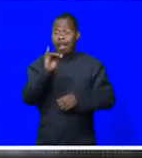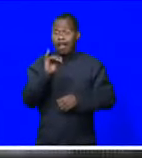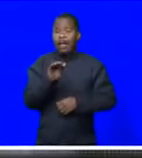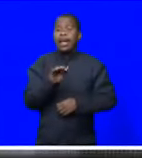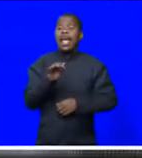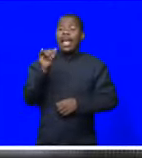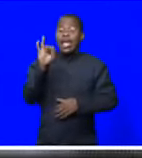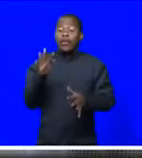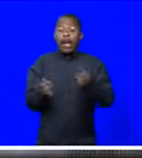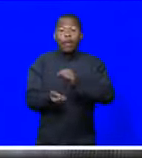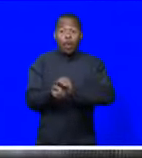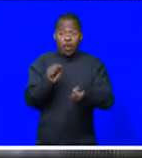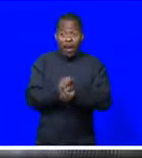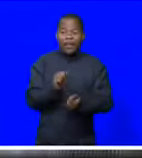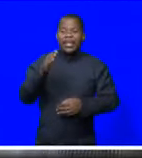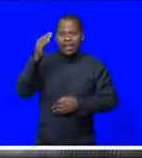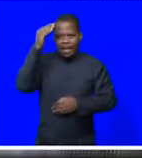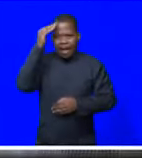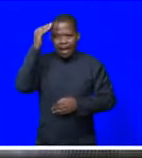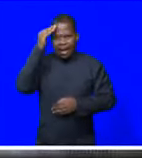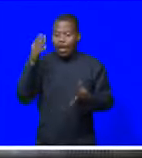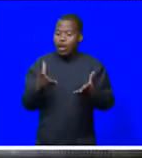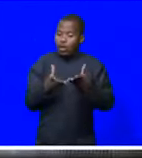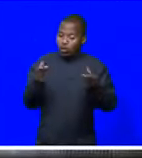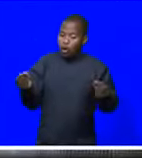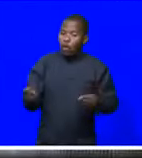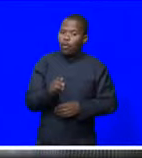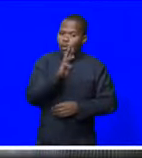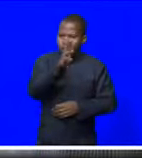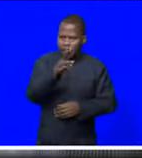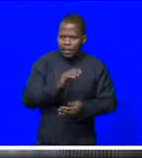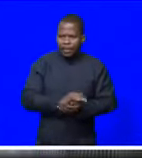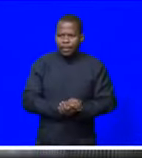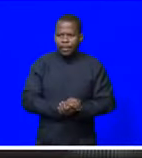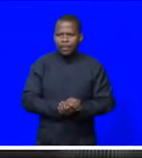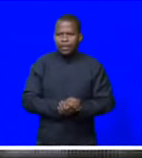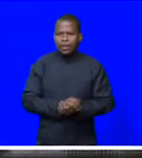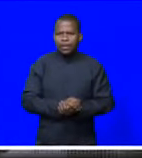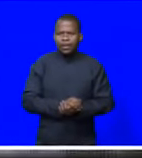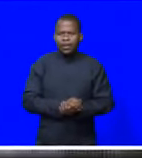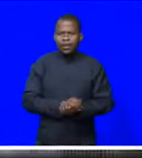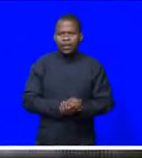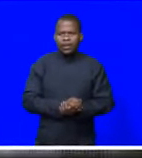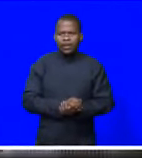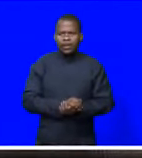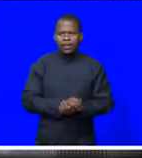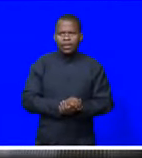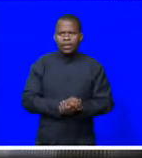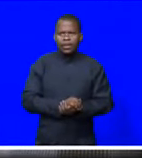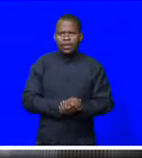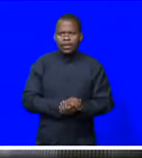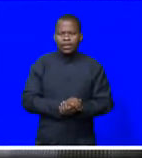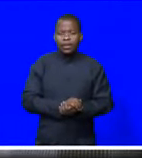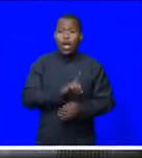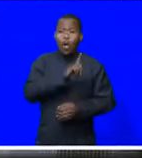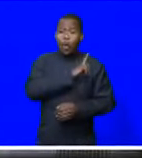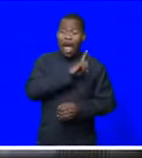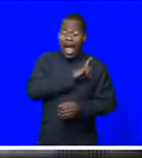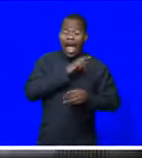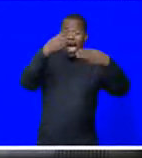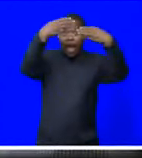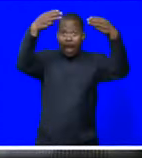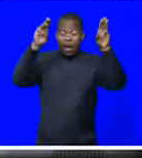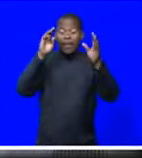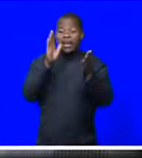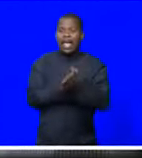for me there is not even a need to talk. And we deal with the source that this is the problem. So that by the time we leave